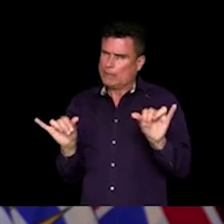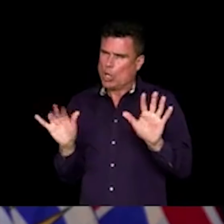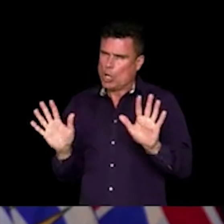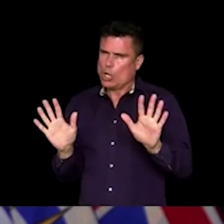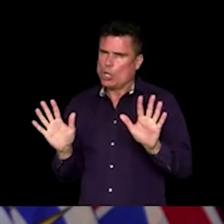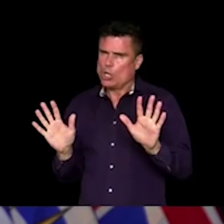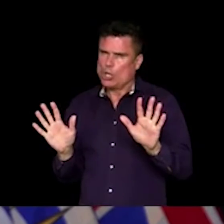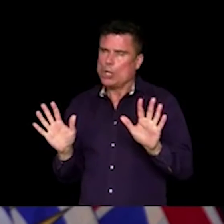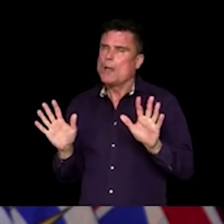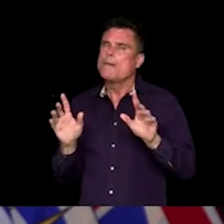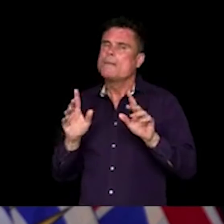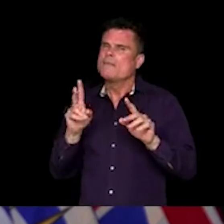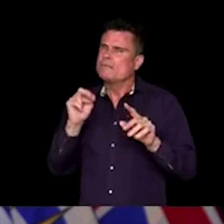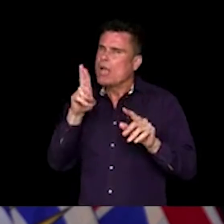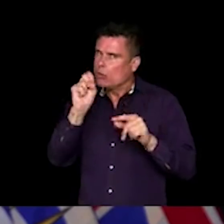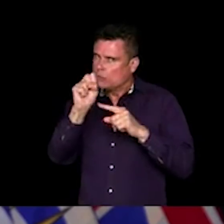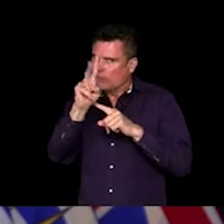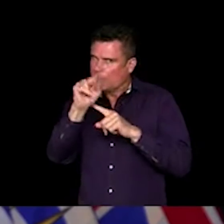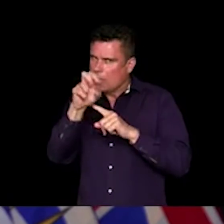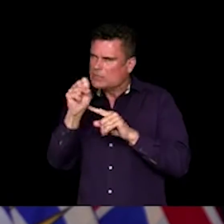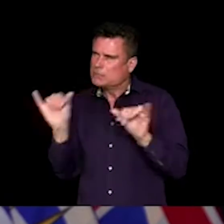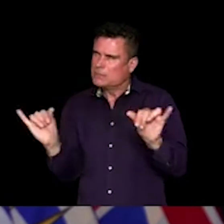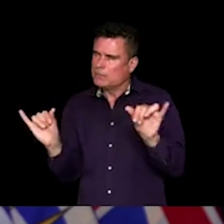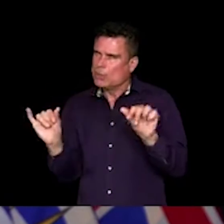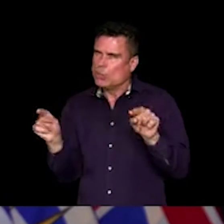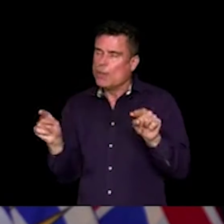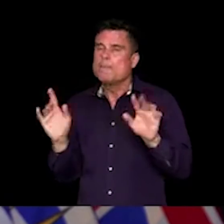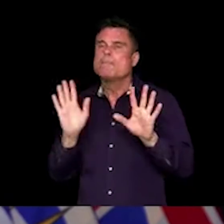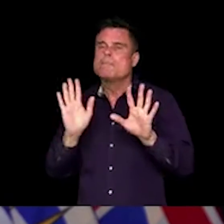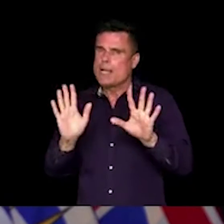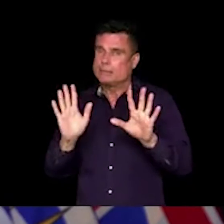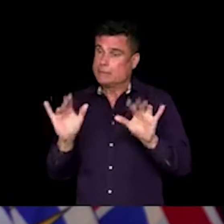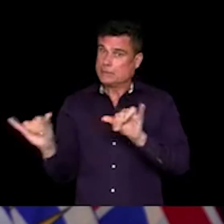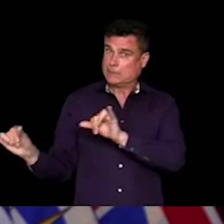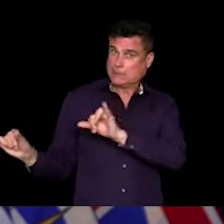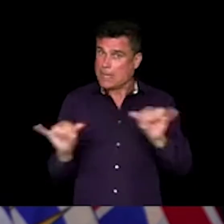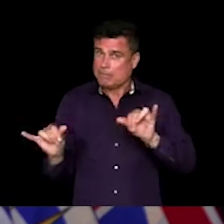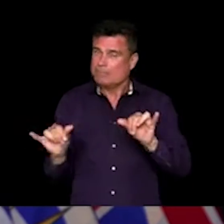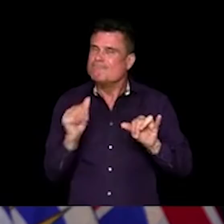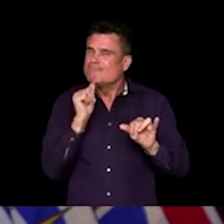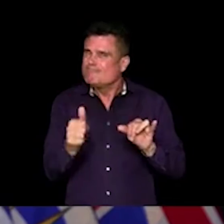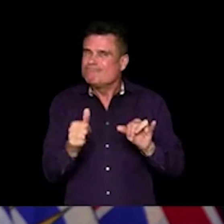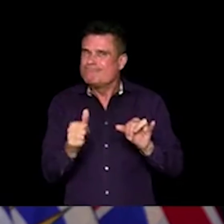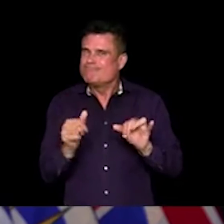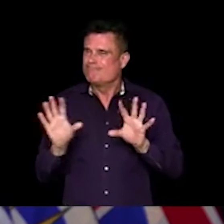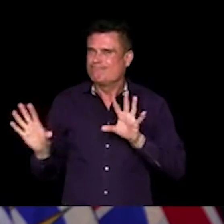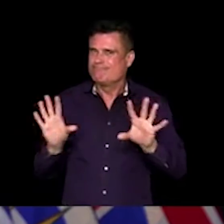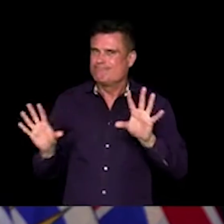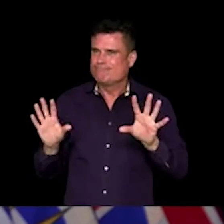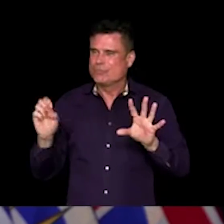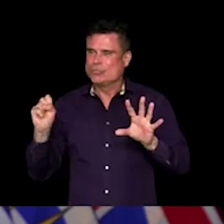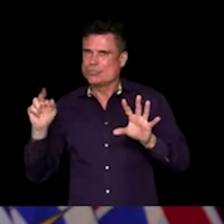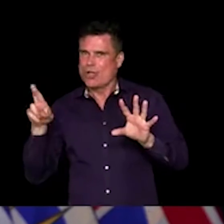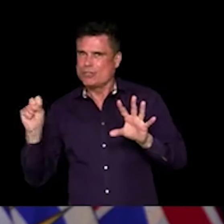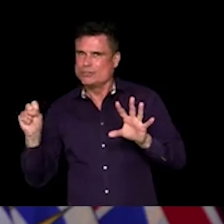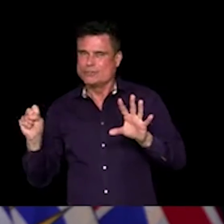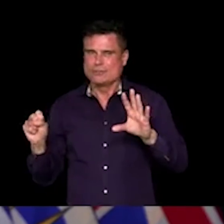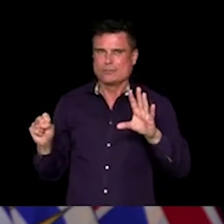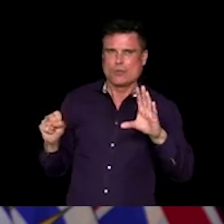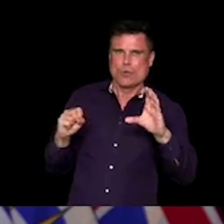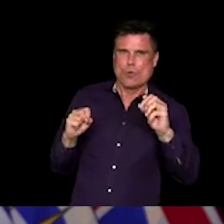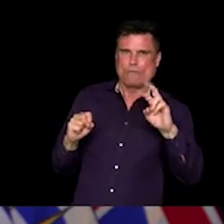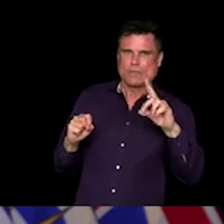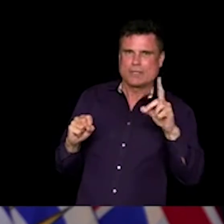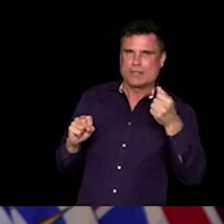that people can have lots of virus in their secretions early on. So in day 1, day 2, and sometimes even before they have